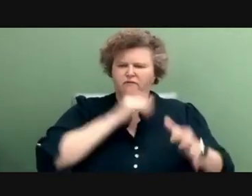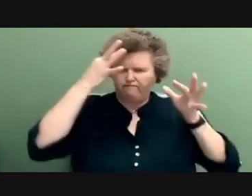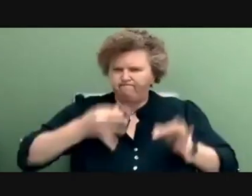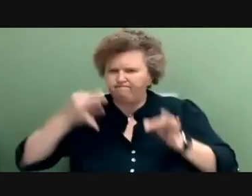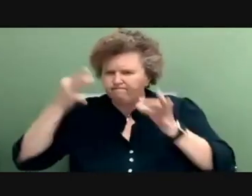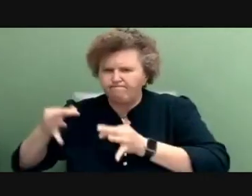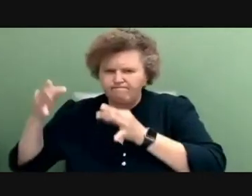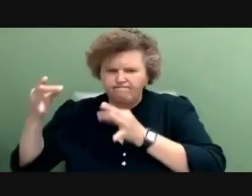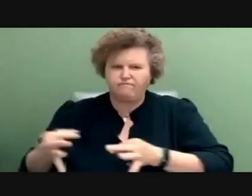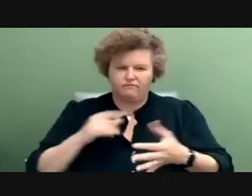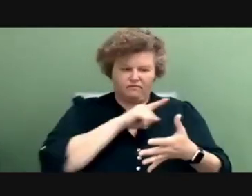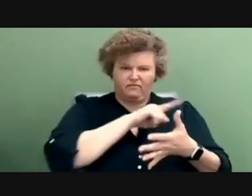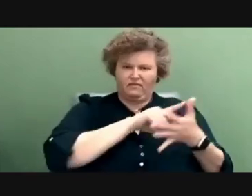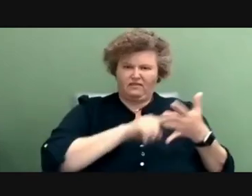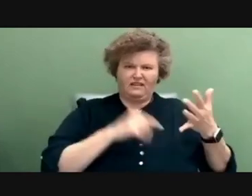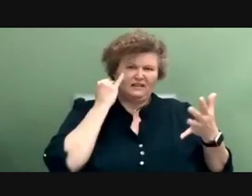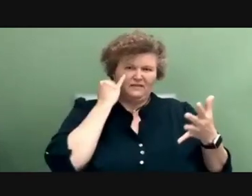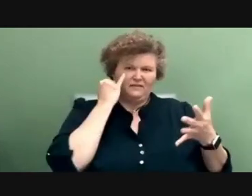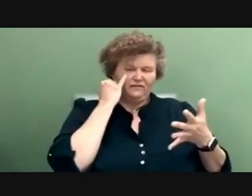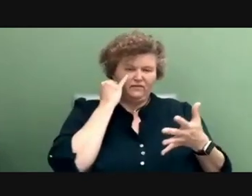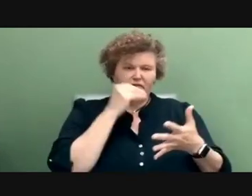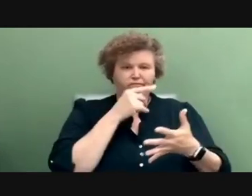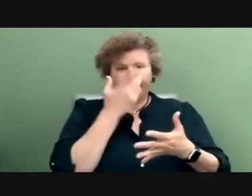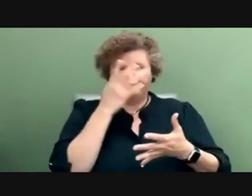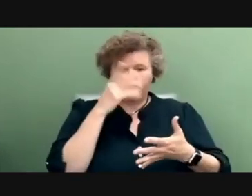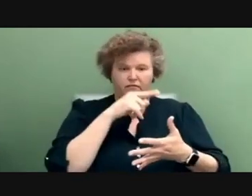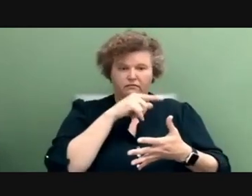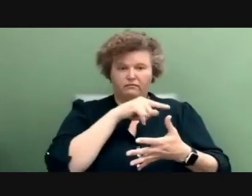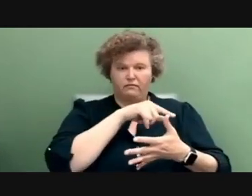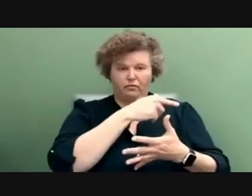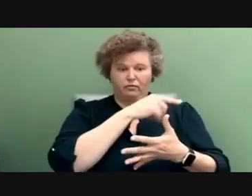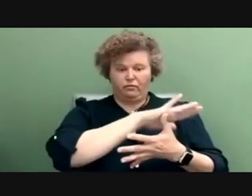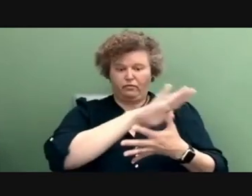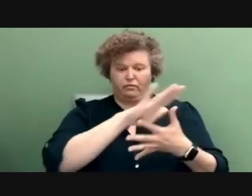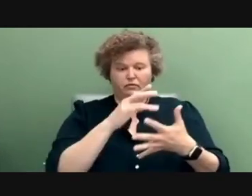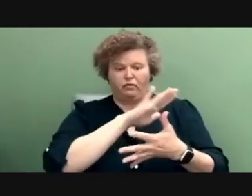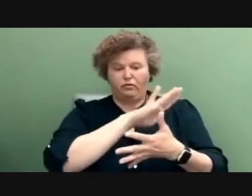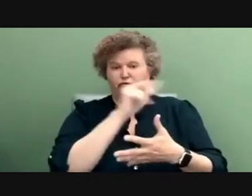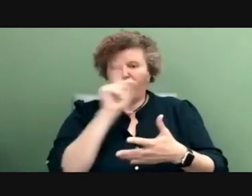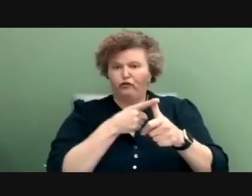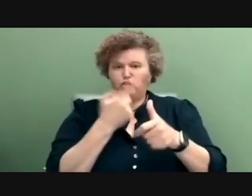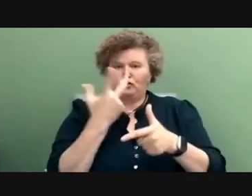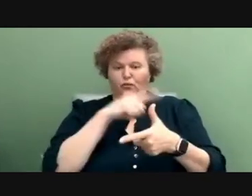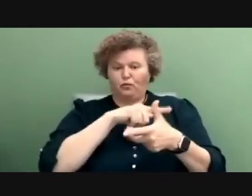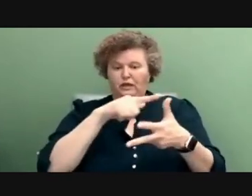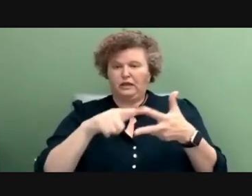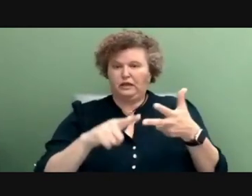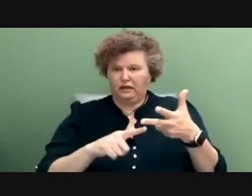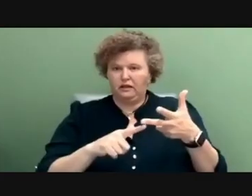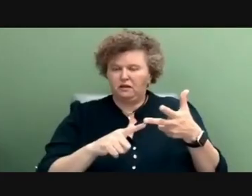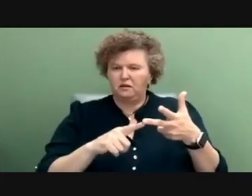area is covered under those different categories that I was mentioning. So say under the 5 different categories, the first